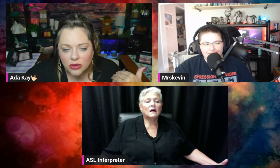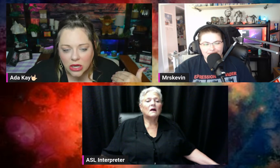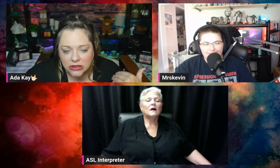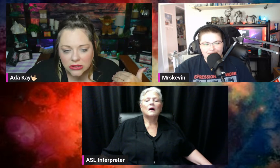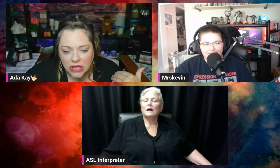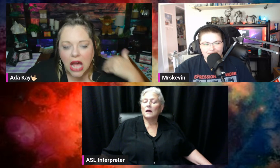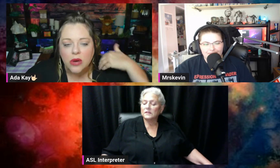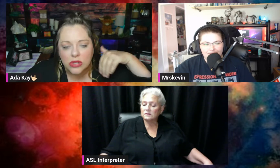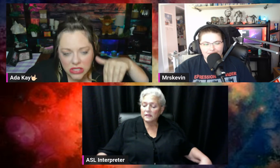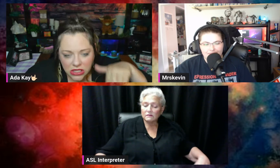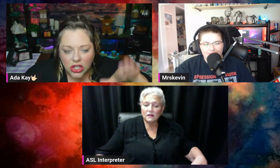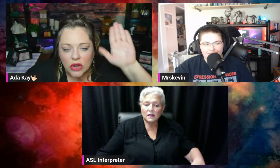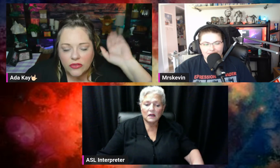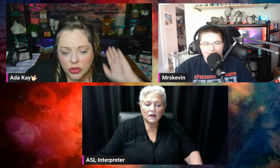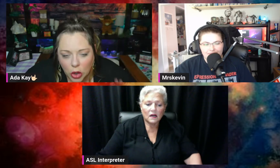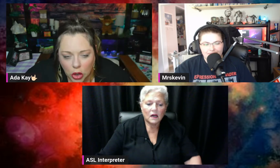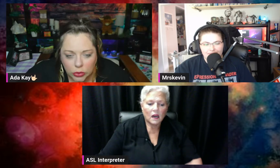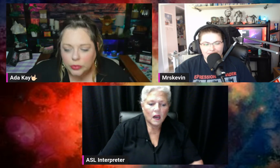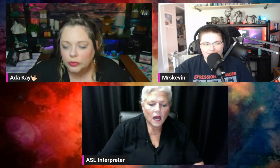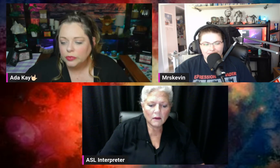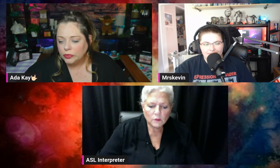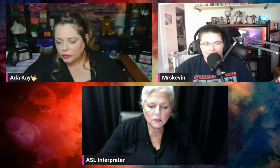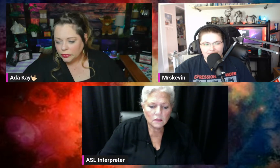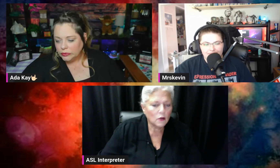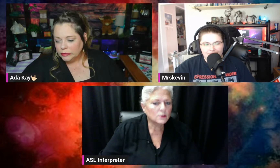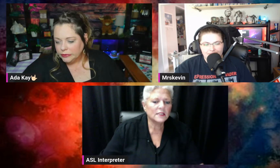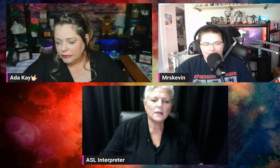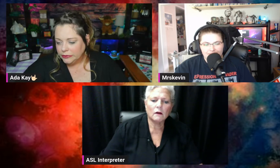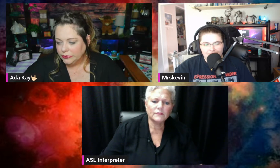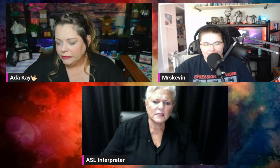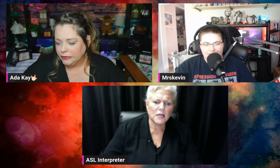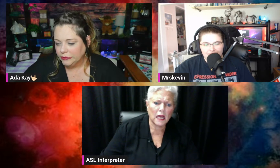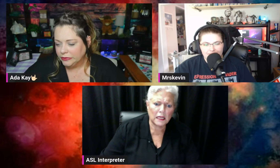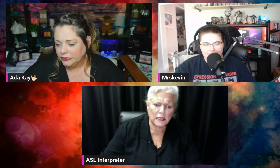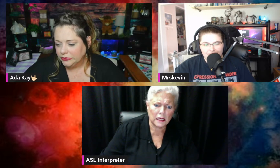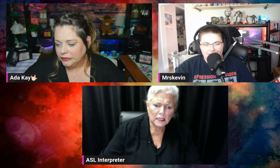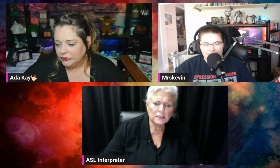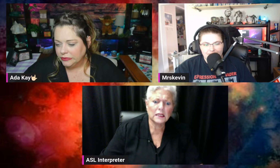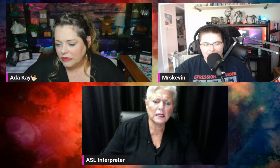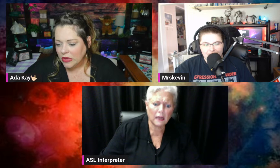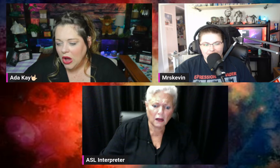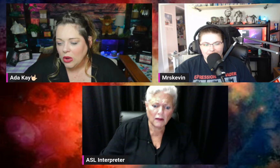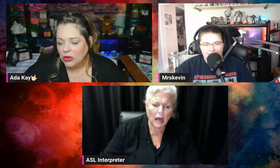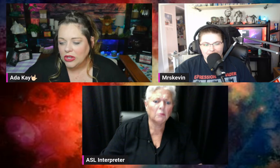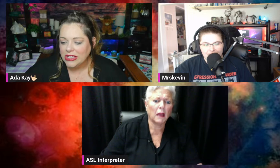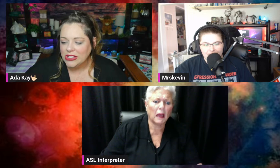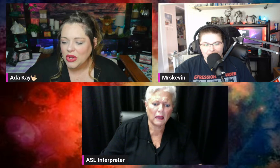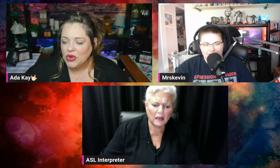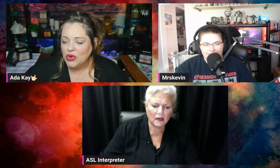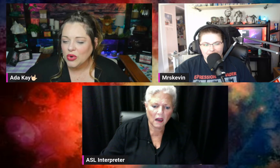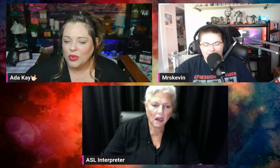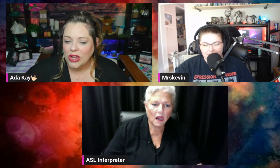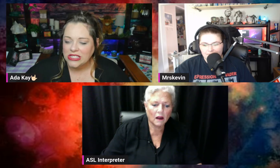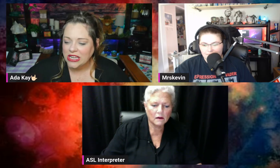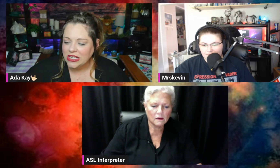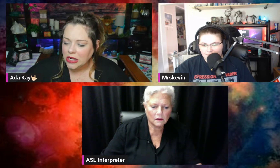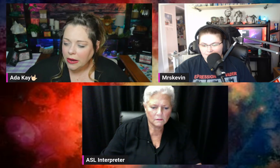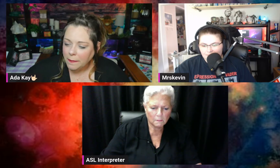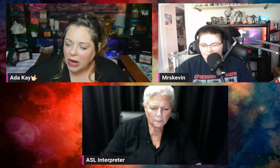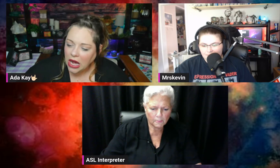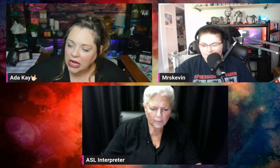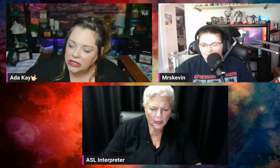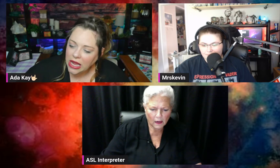your address. I will send it off tomorrow. No, send it off today. Send it off. Oh, look at this. Northwest